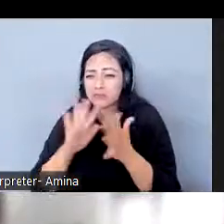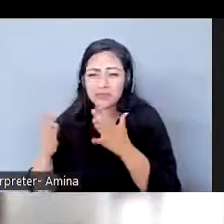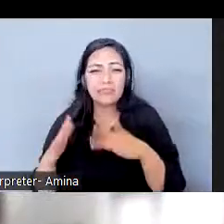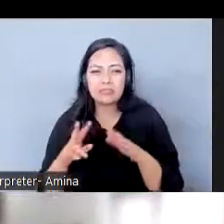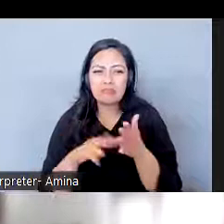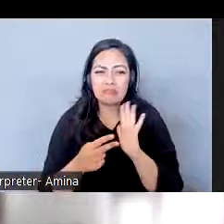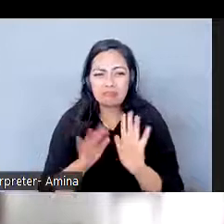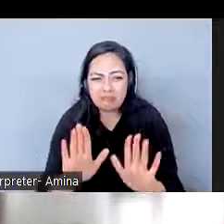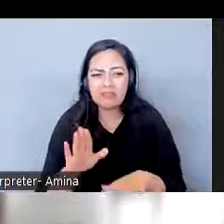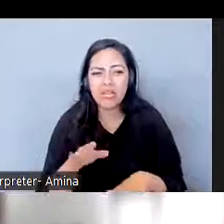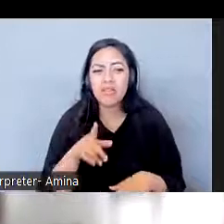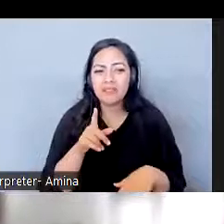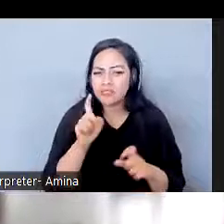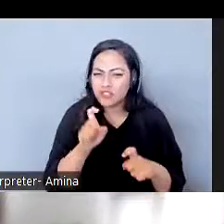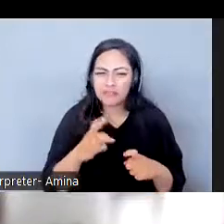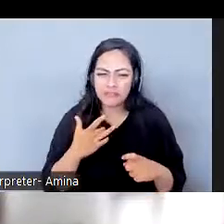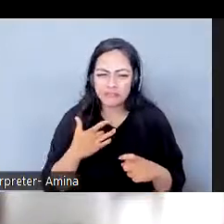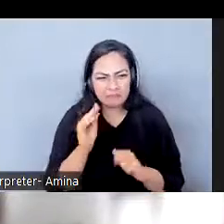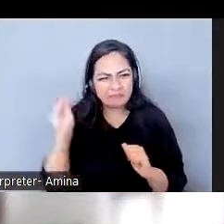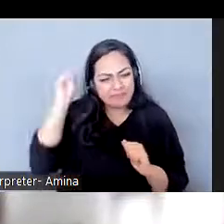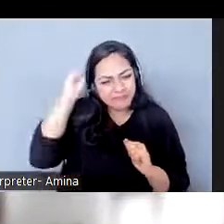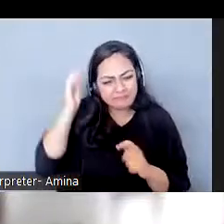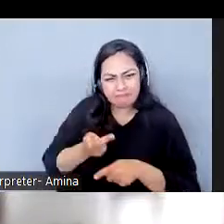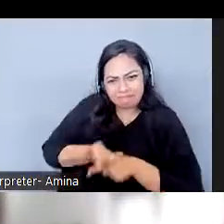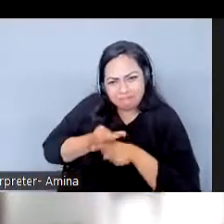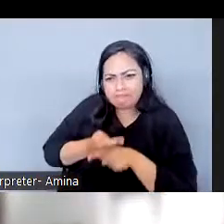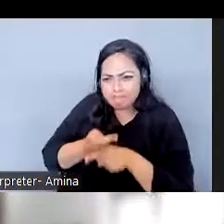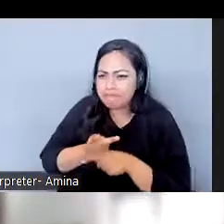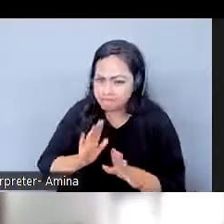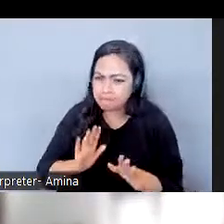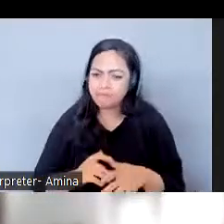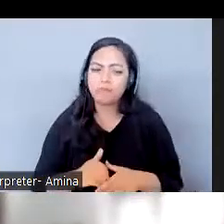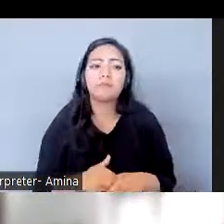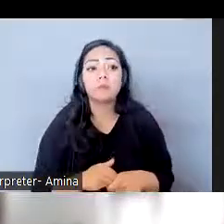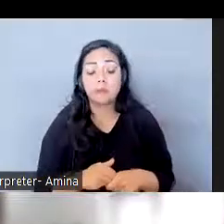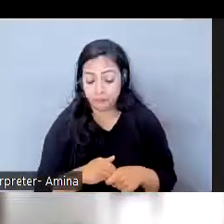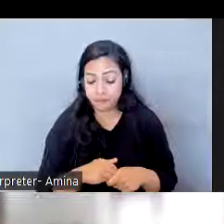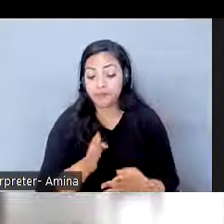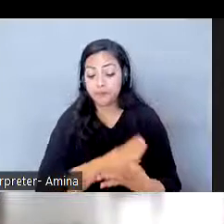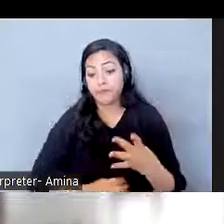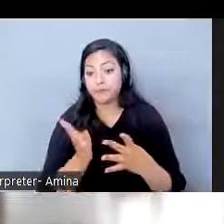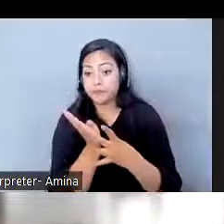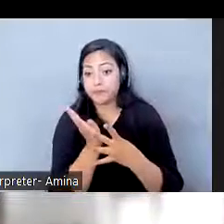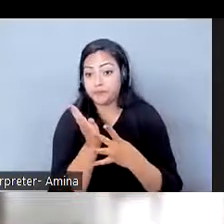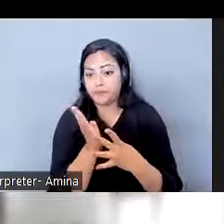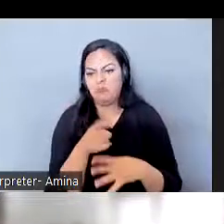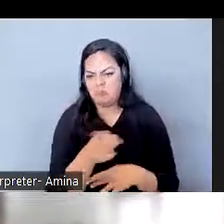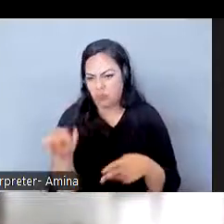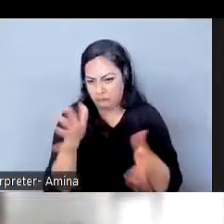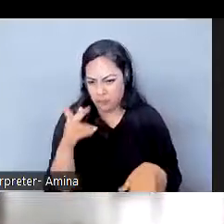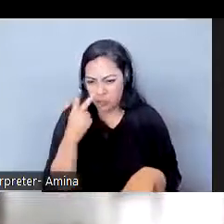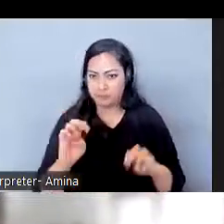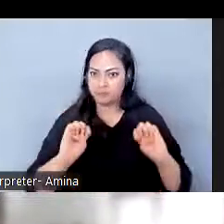for you. One of the next frauds we have on our list, we call it the emergency fraud. This you've heard of, a